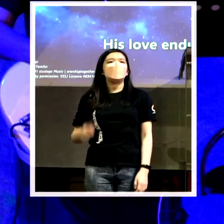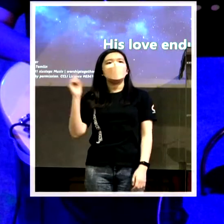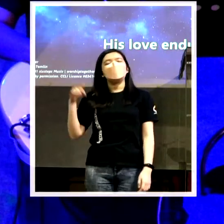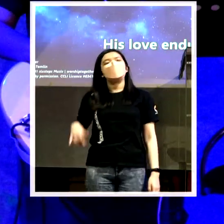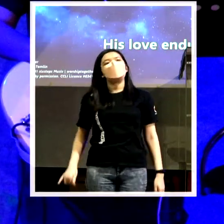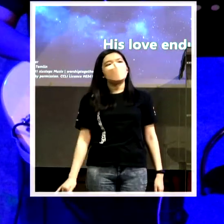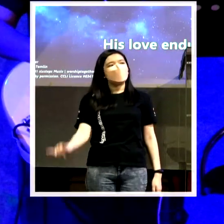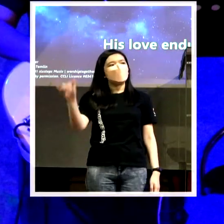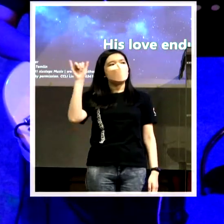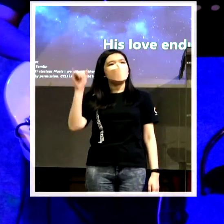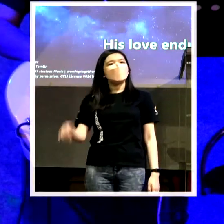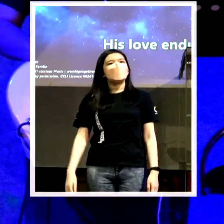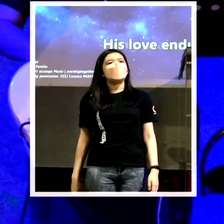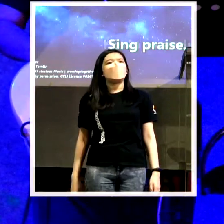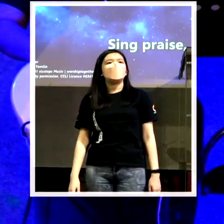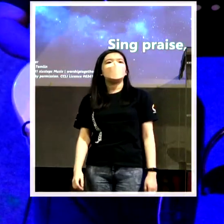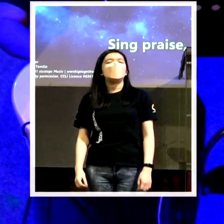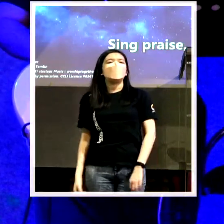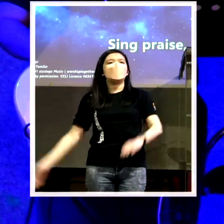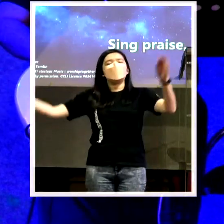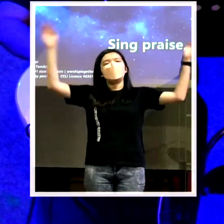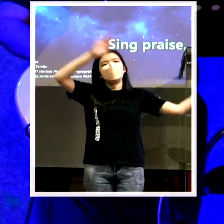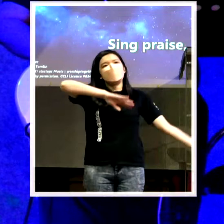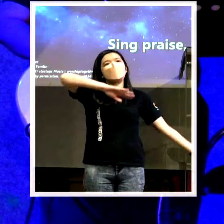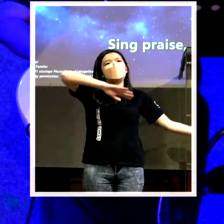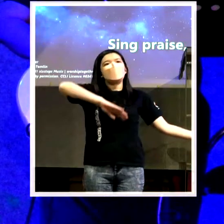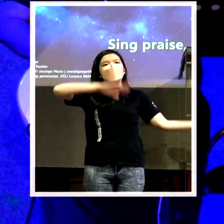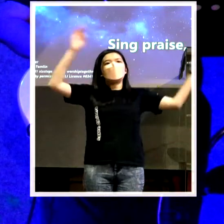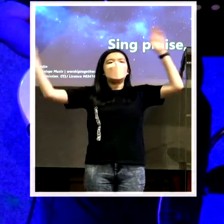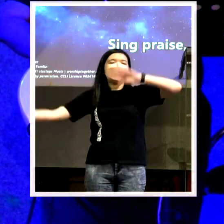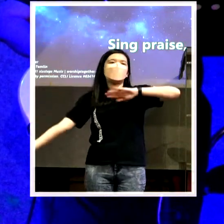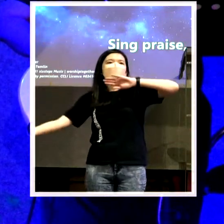endures forever. Sing